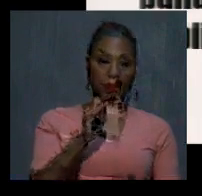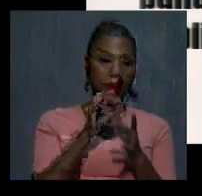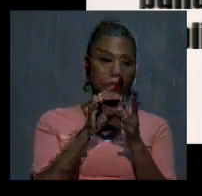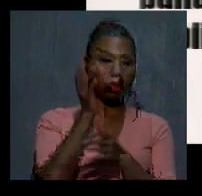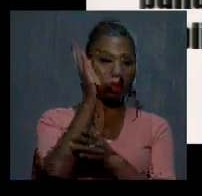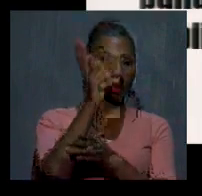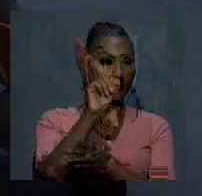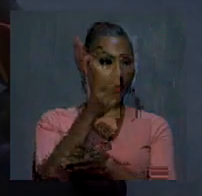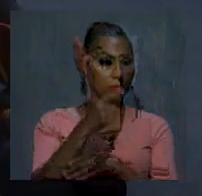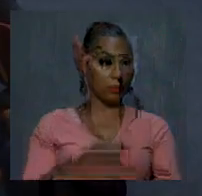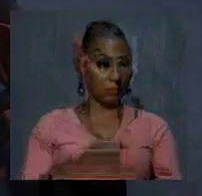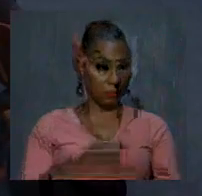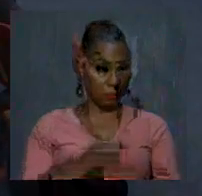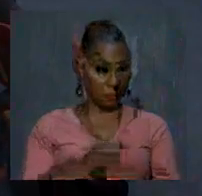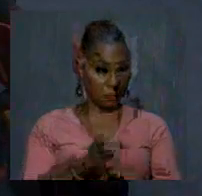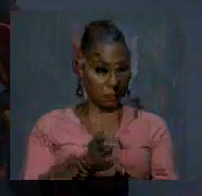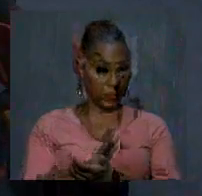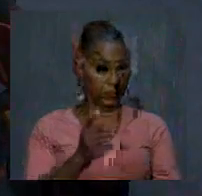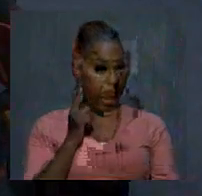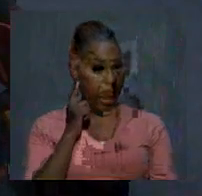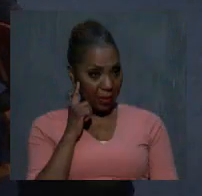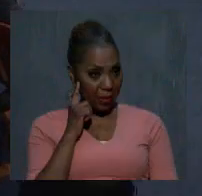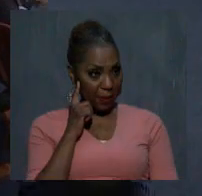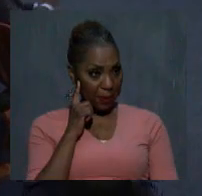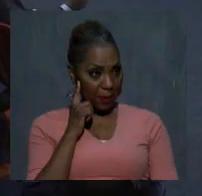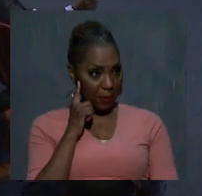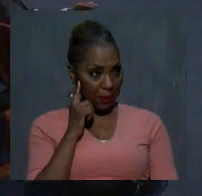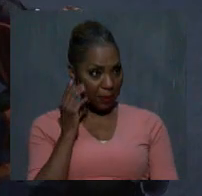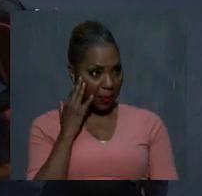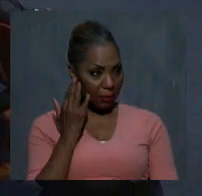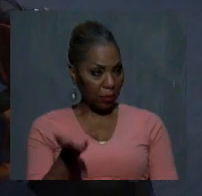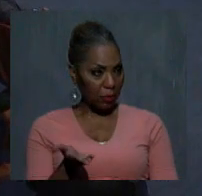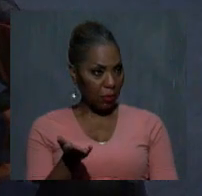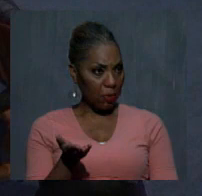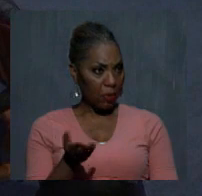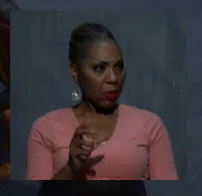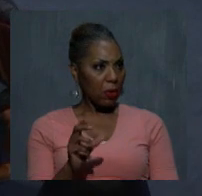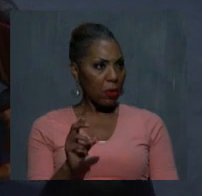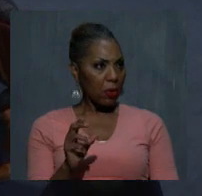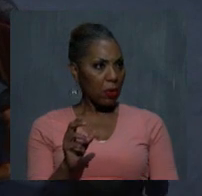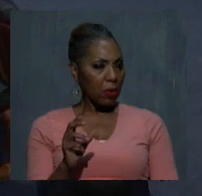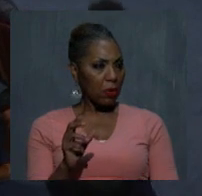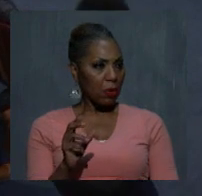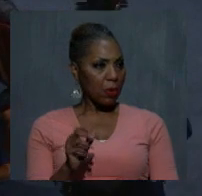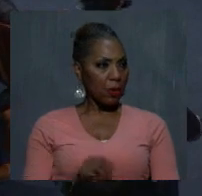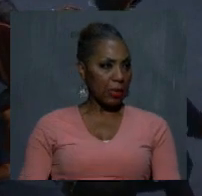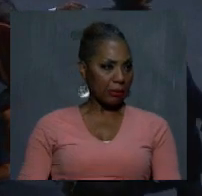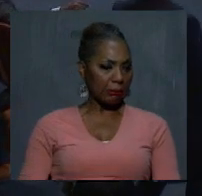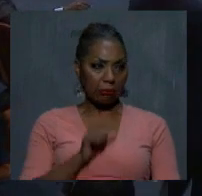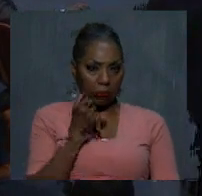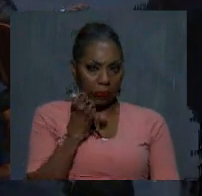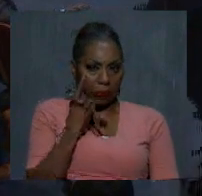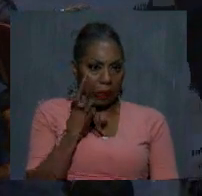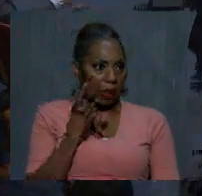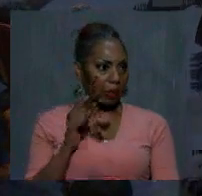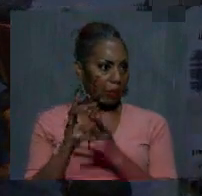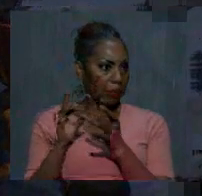okay. Well, I don't know about the creation of No. plan, but